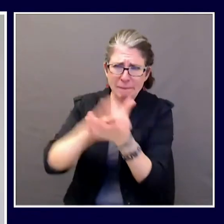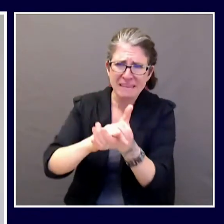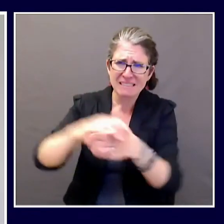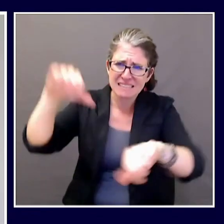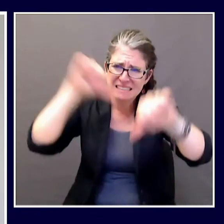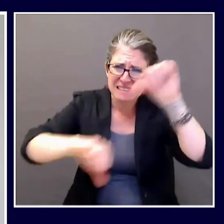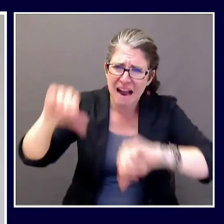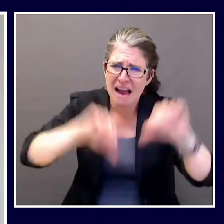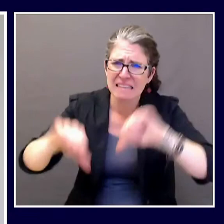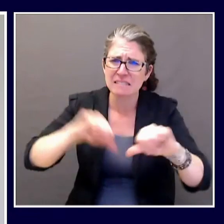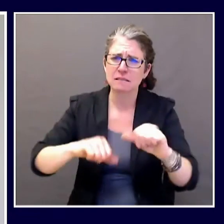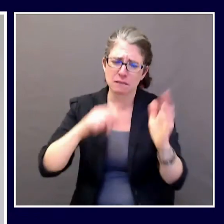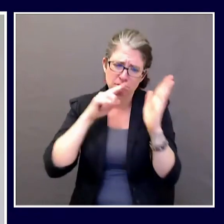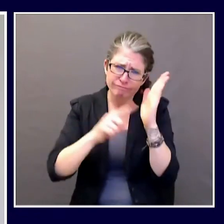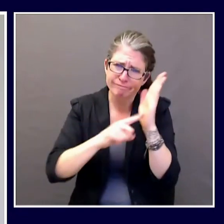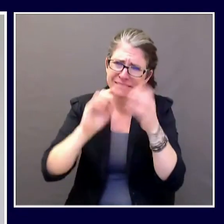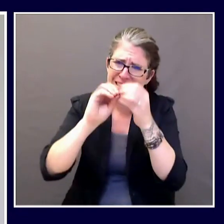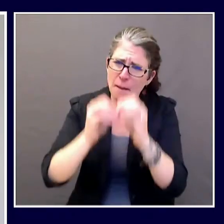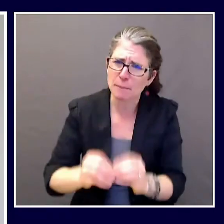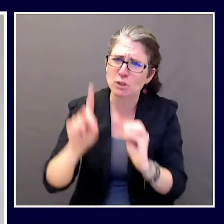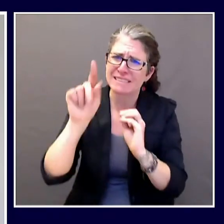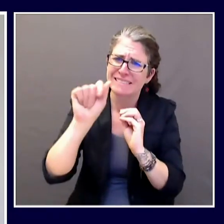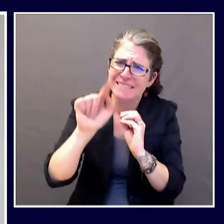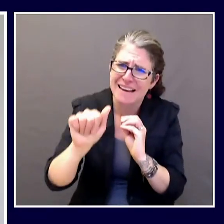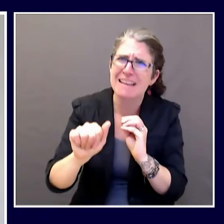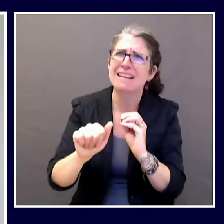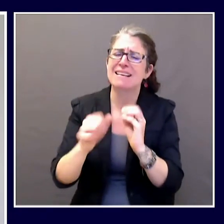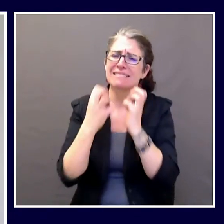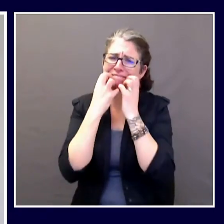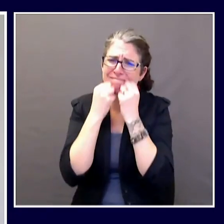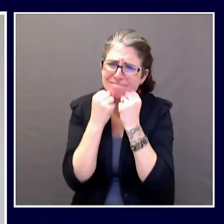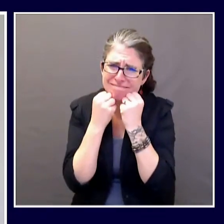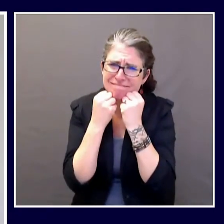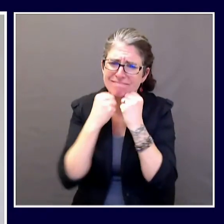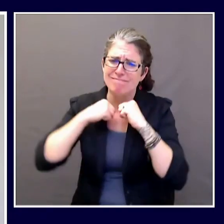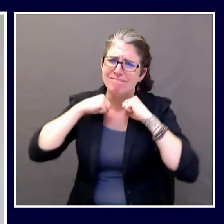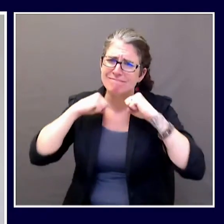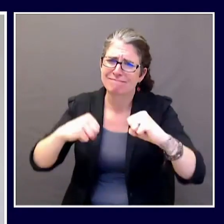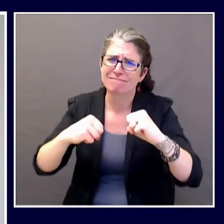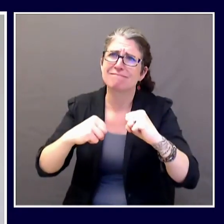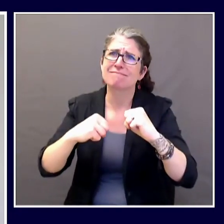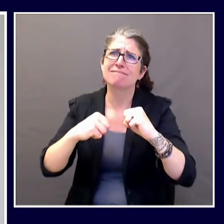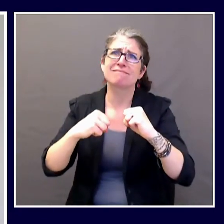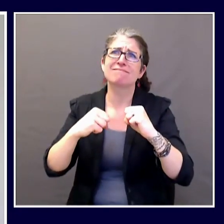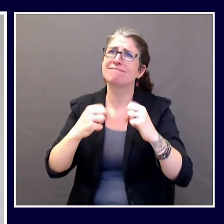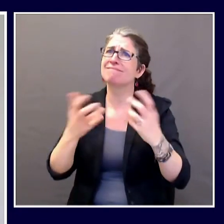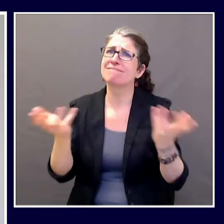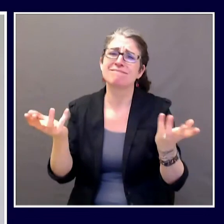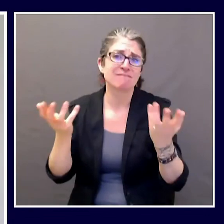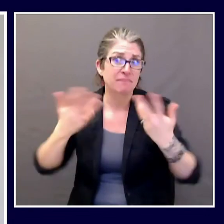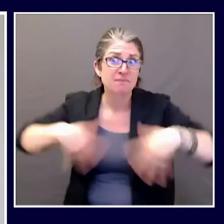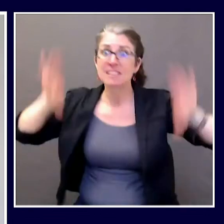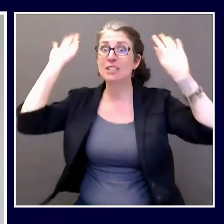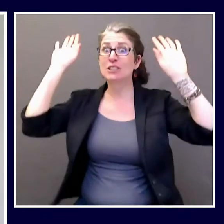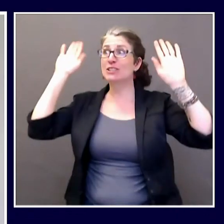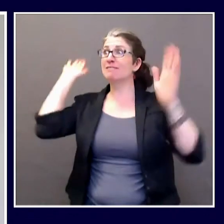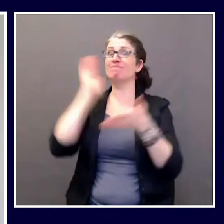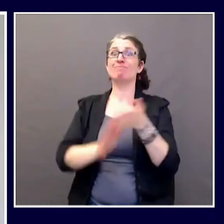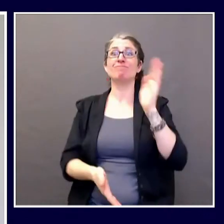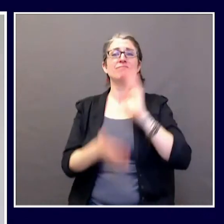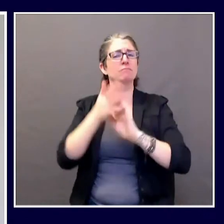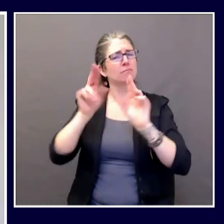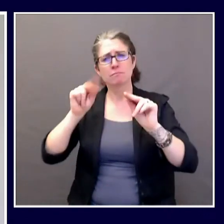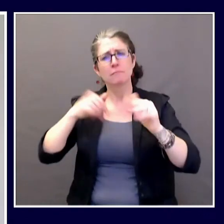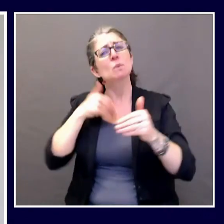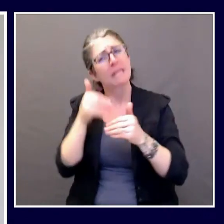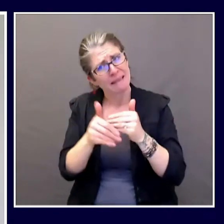safe. We're not out of this yet. We still have a ways to go, but we are making progress. With your help, we will get there